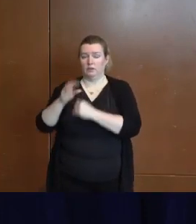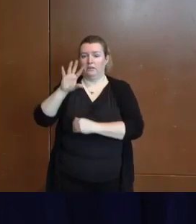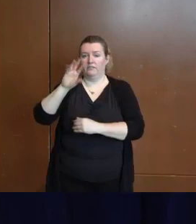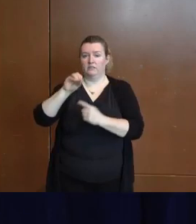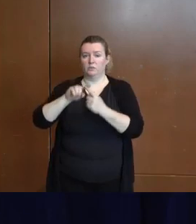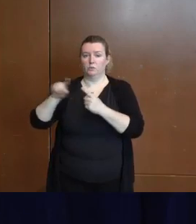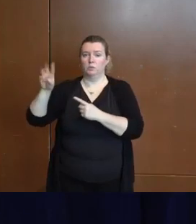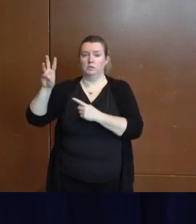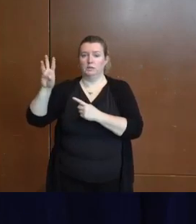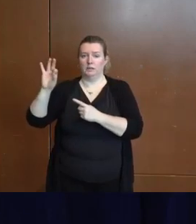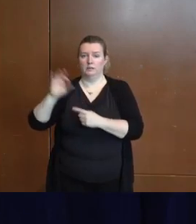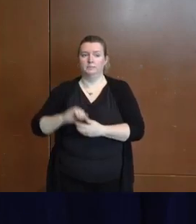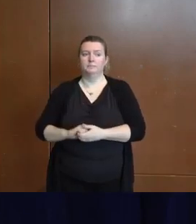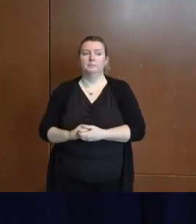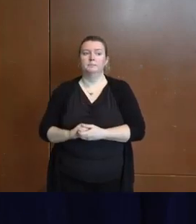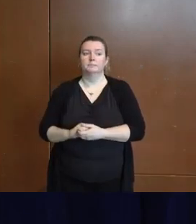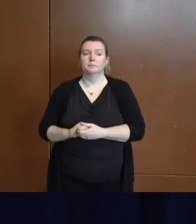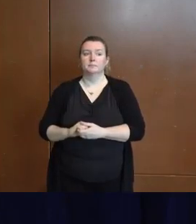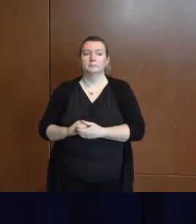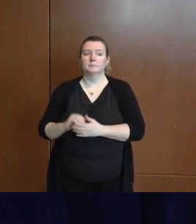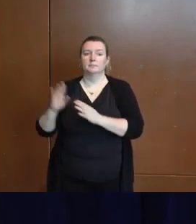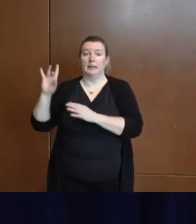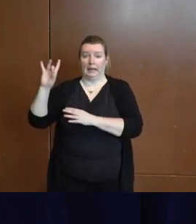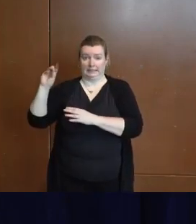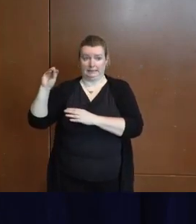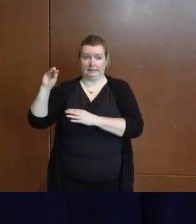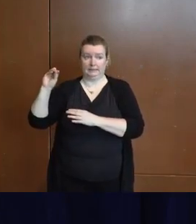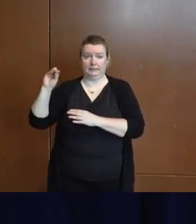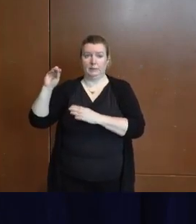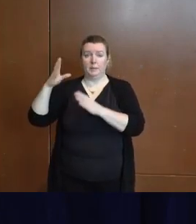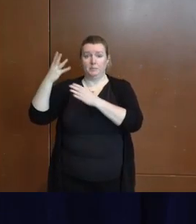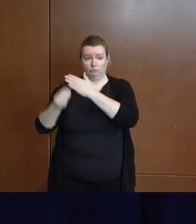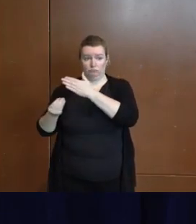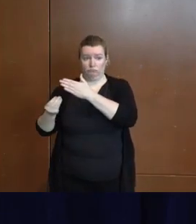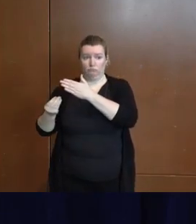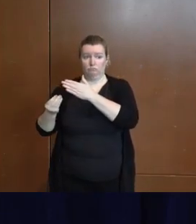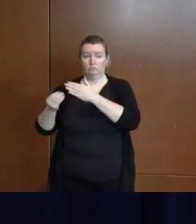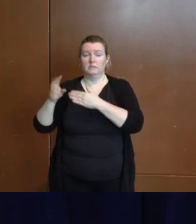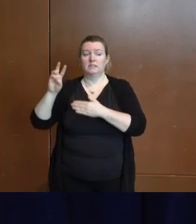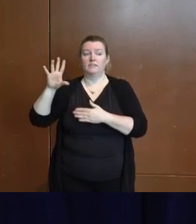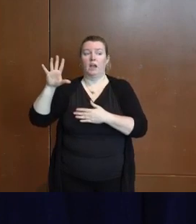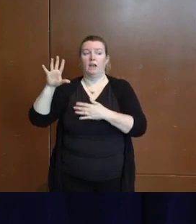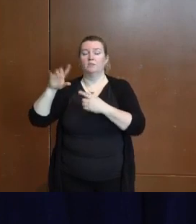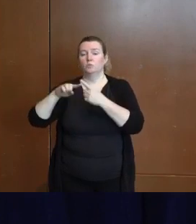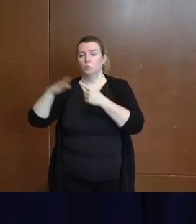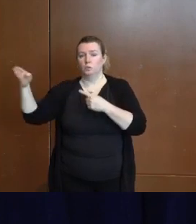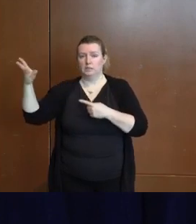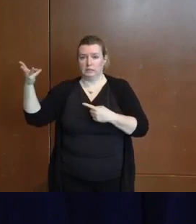or 30%, between the ages of 65 and 79.